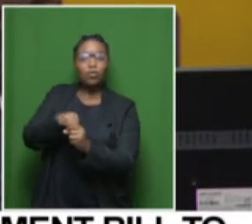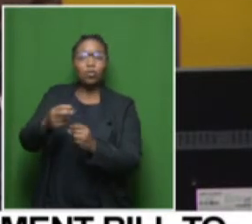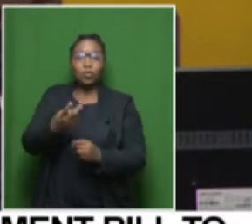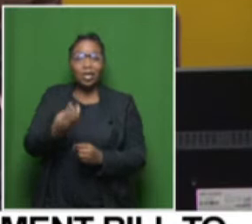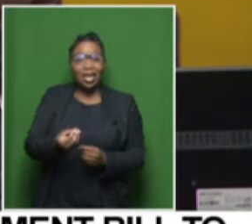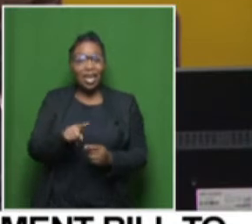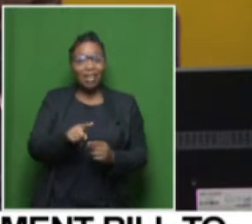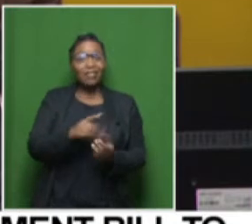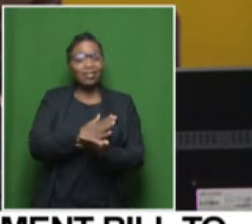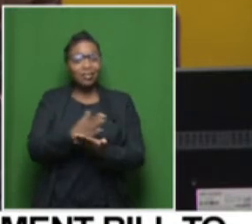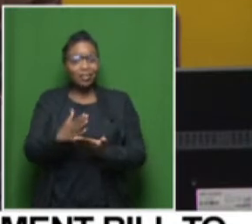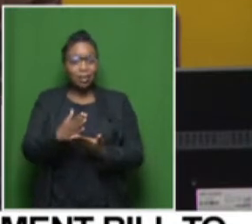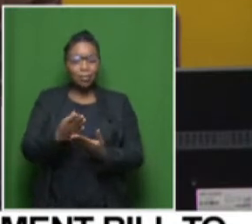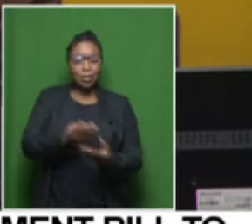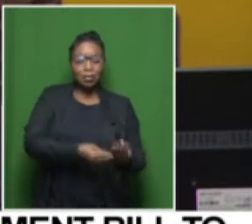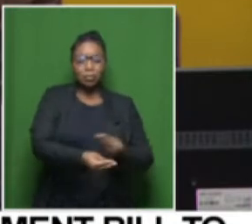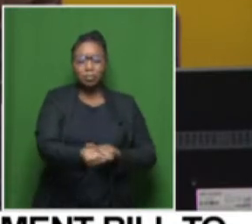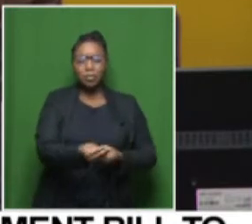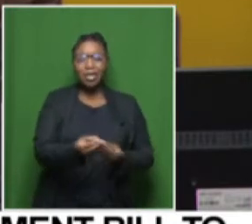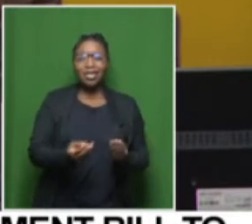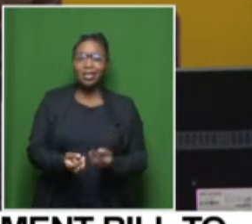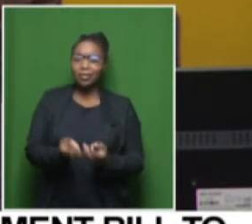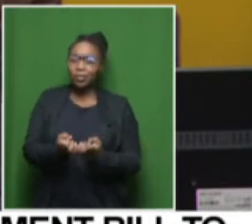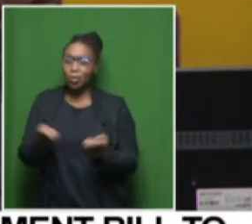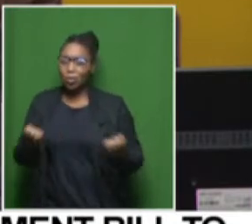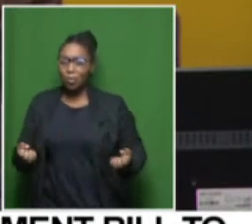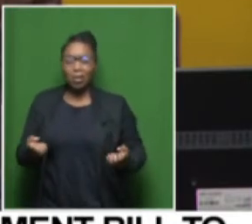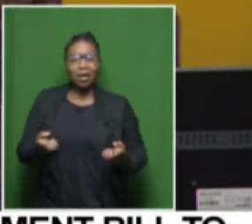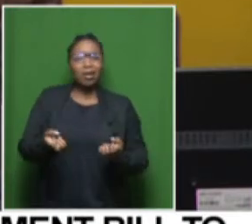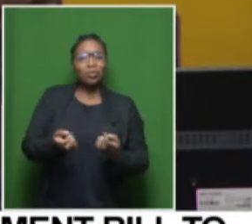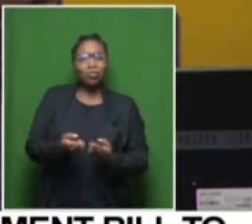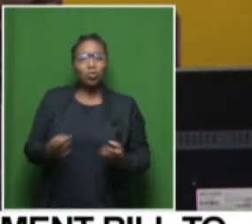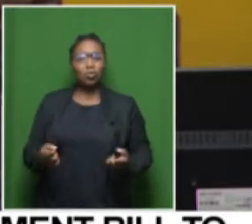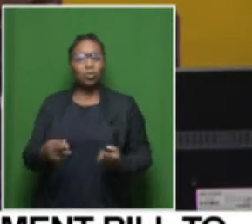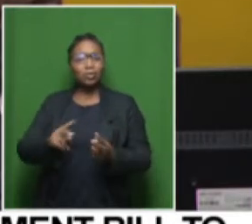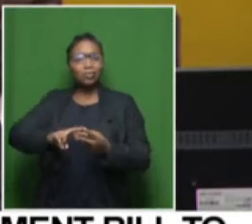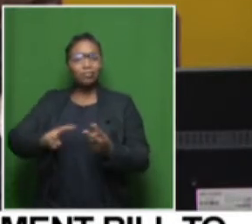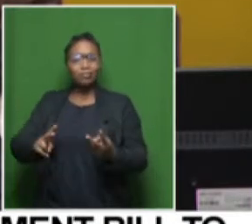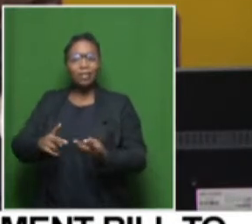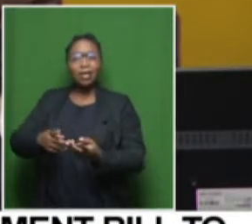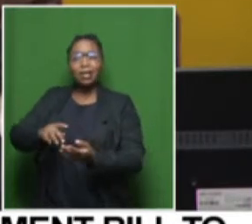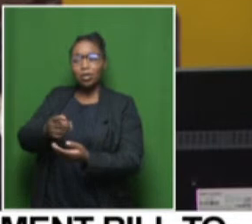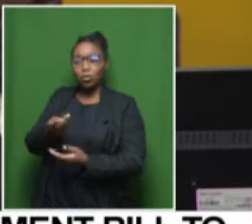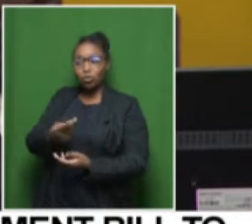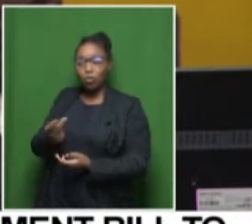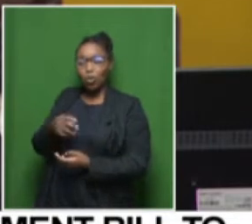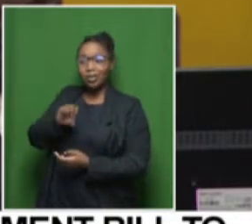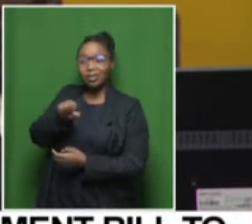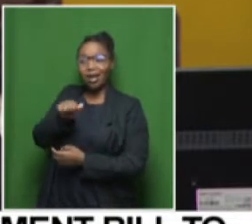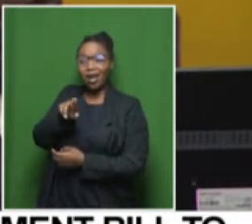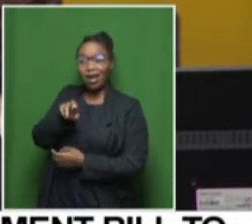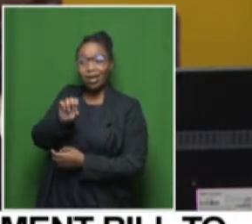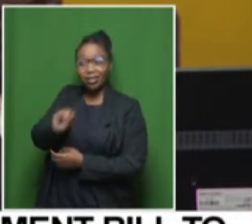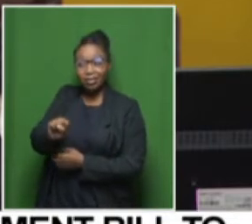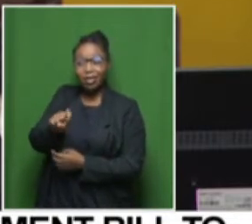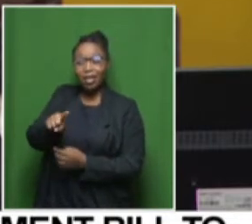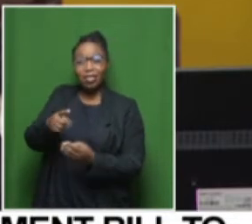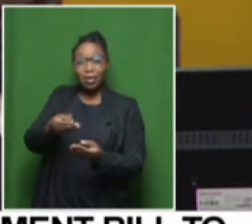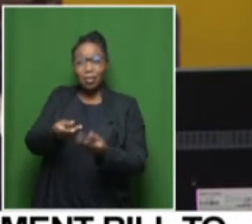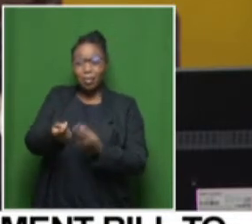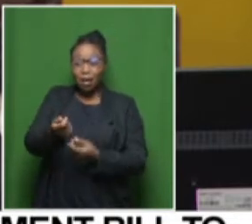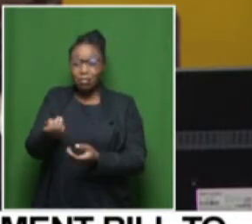expenses, exchange control violations. SARS is also recovering the fraudulent refunds that were